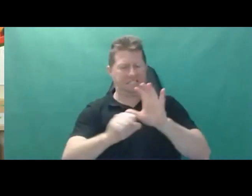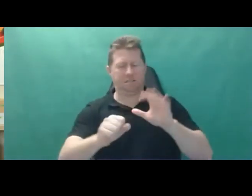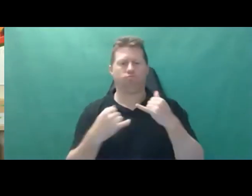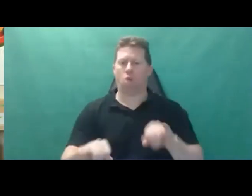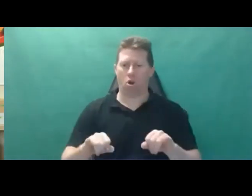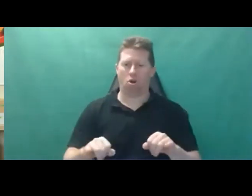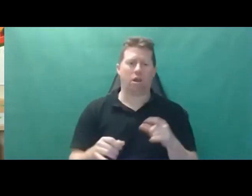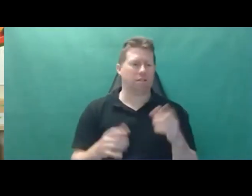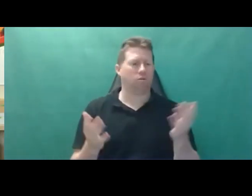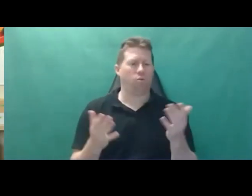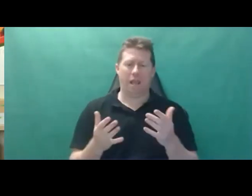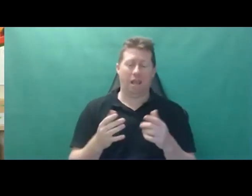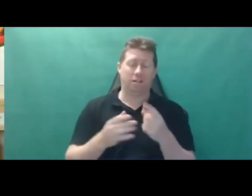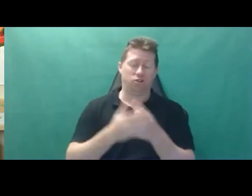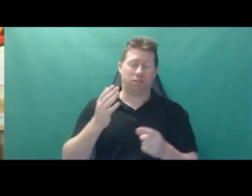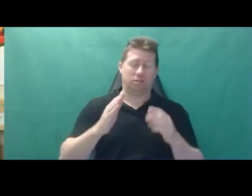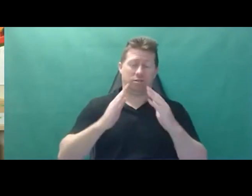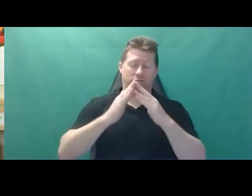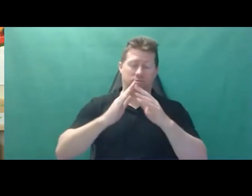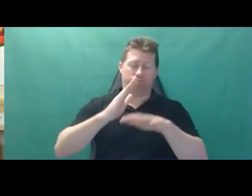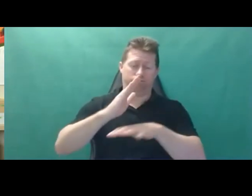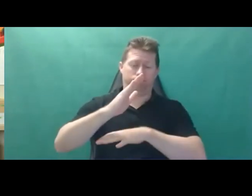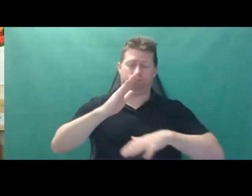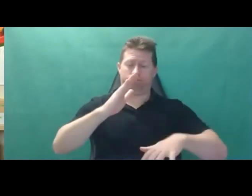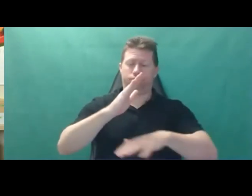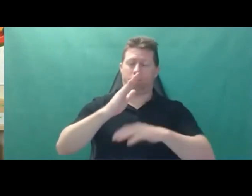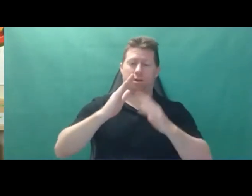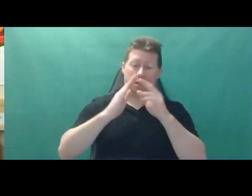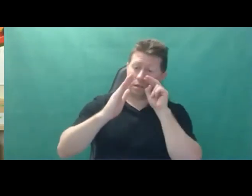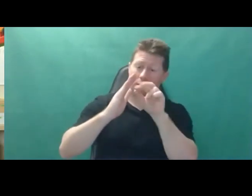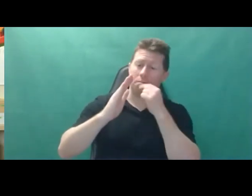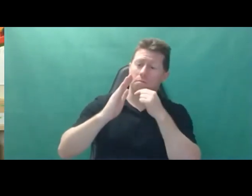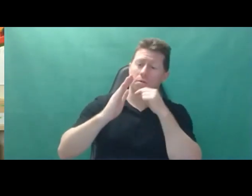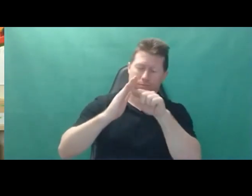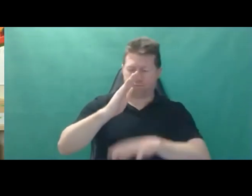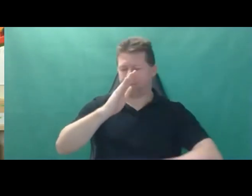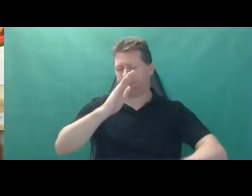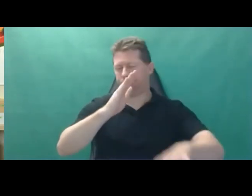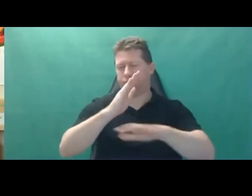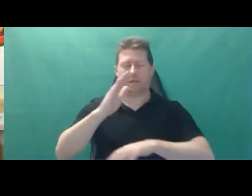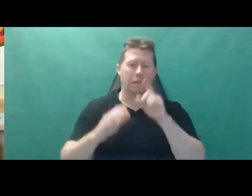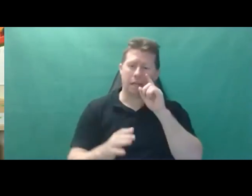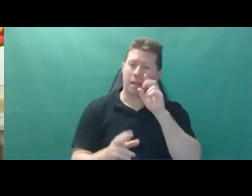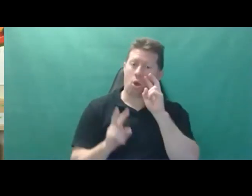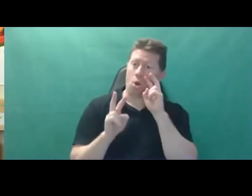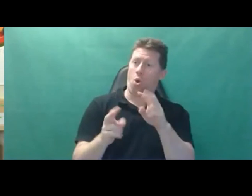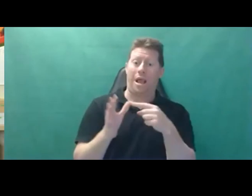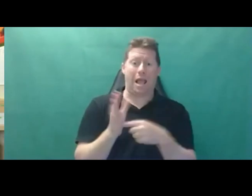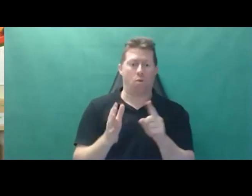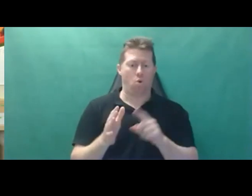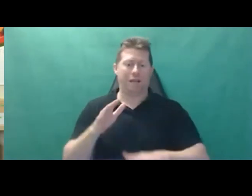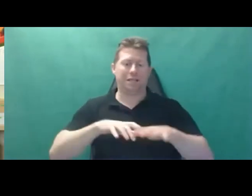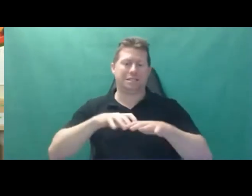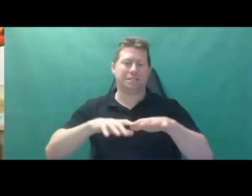the tip of icebergs of social issues. You need to look at it through the lens of intersectionality all the way, you know, the